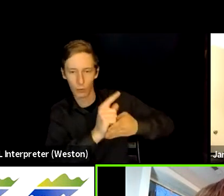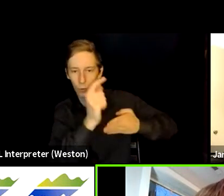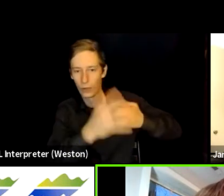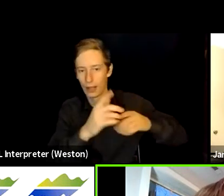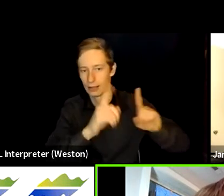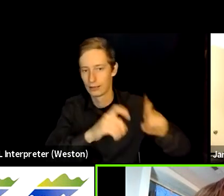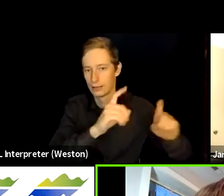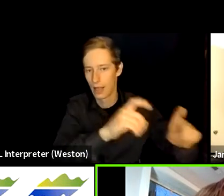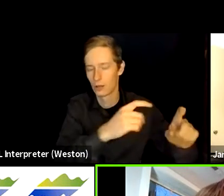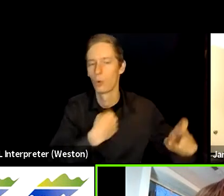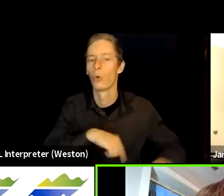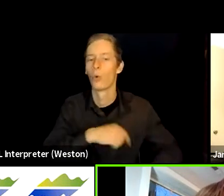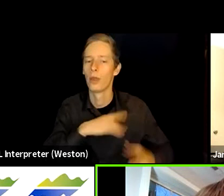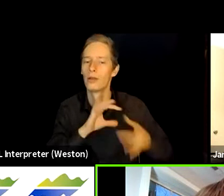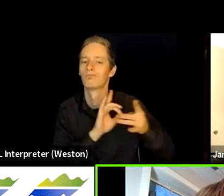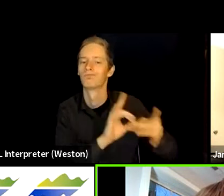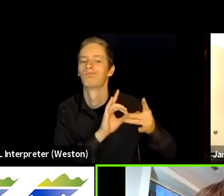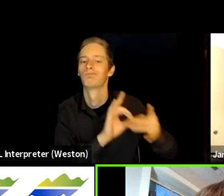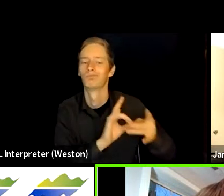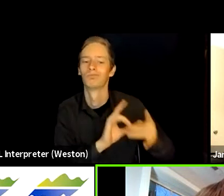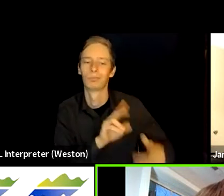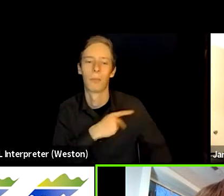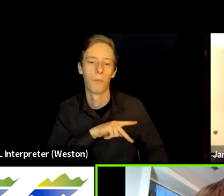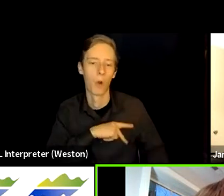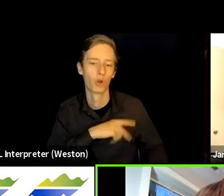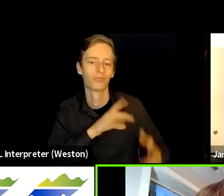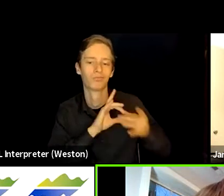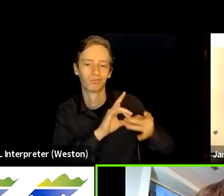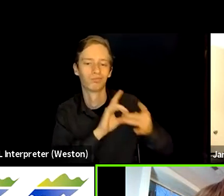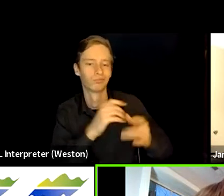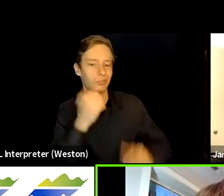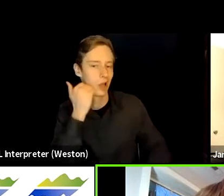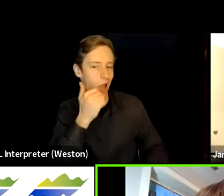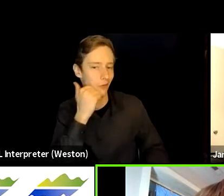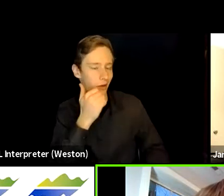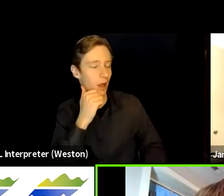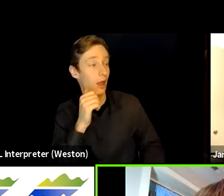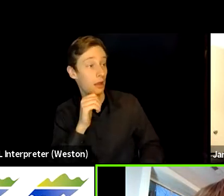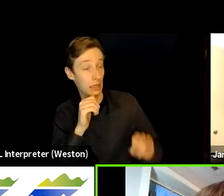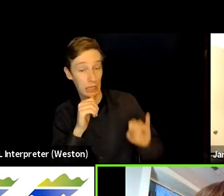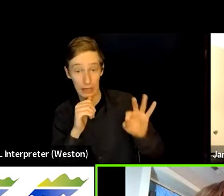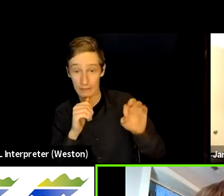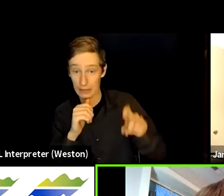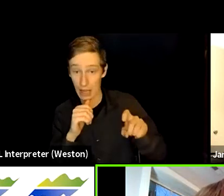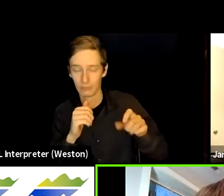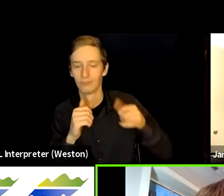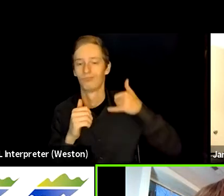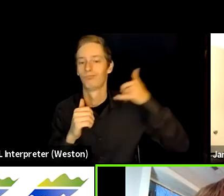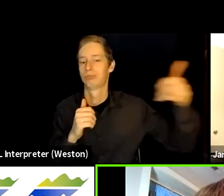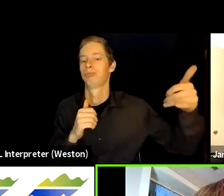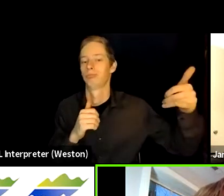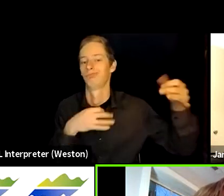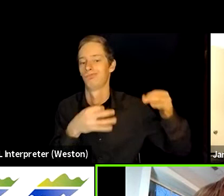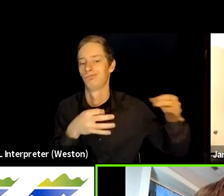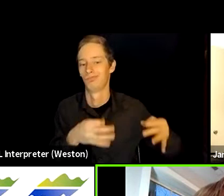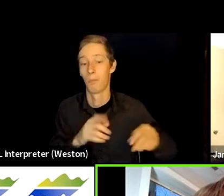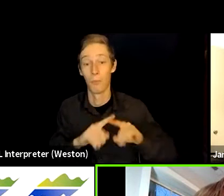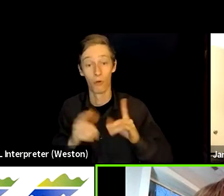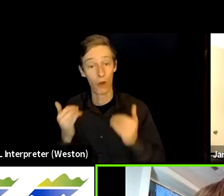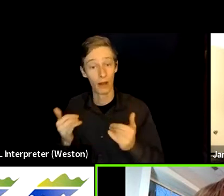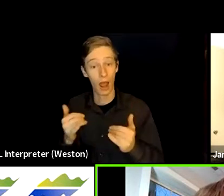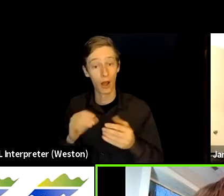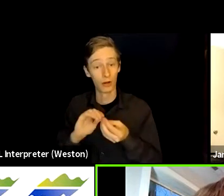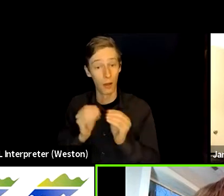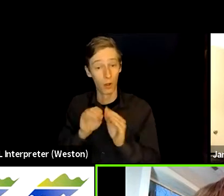We work very personally with them every day, and we can call on them if we absolutely need to. But with our numbers going down, it's very